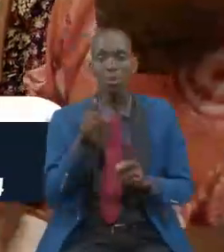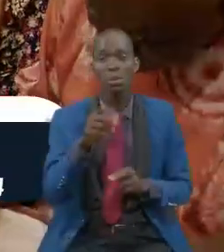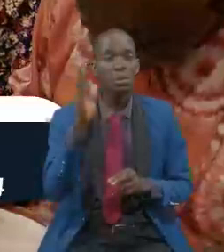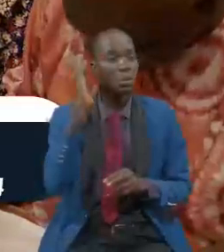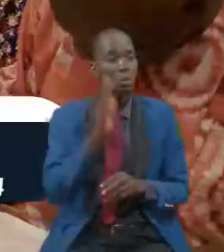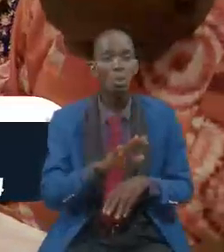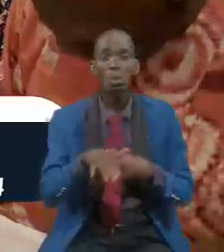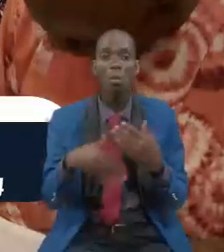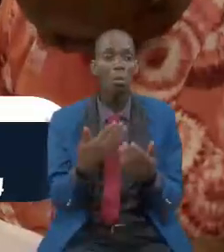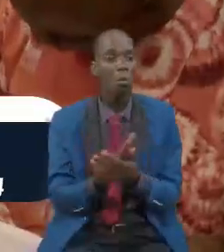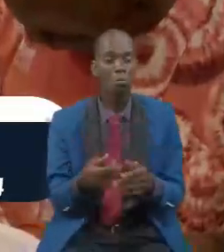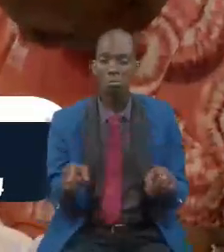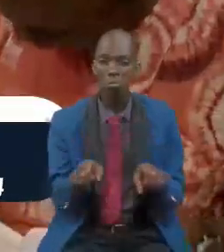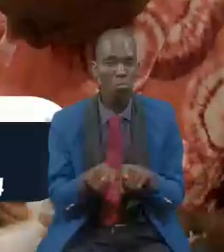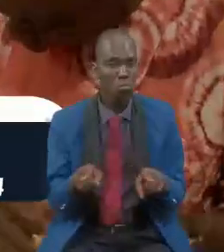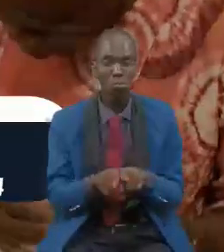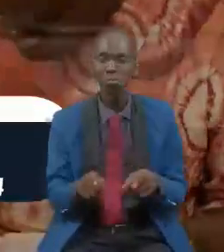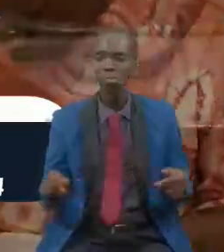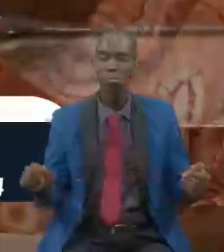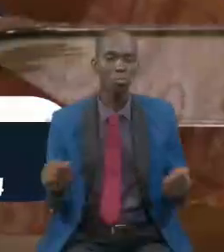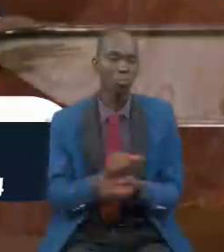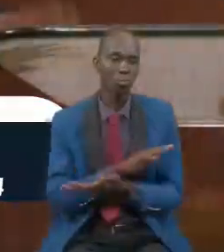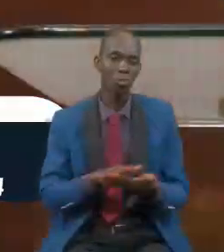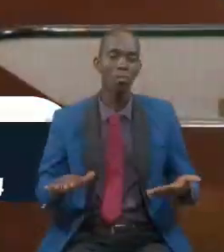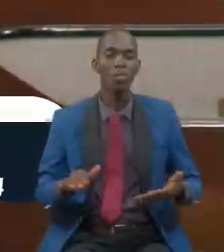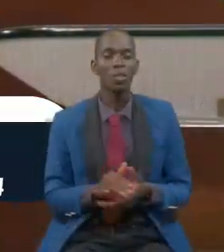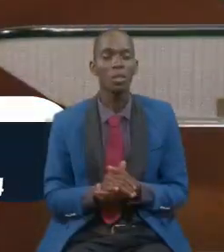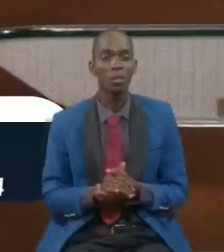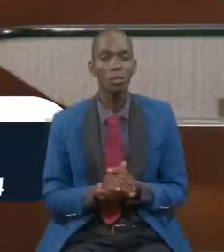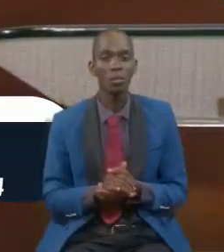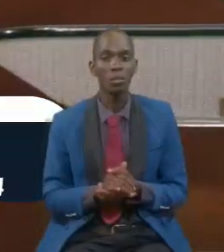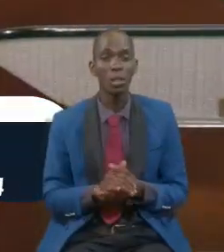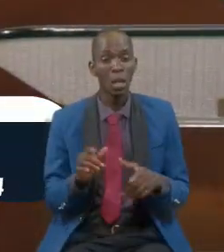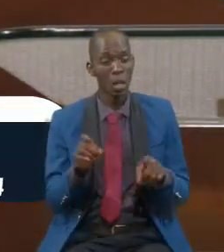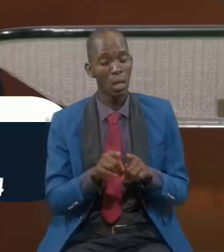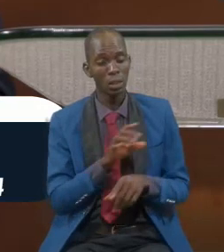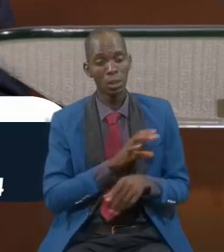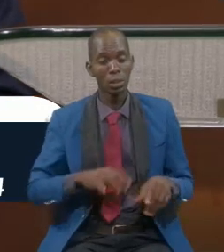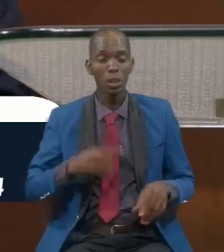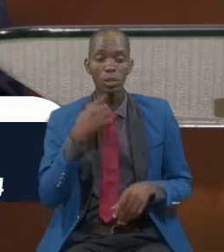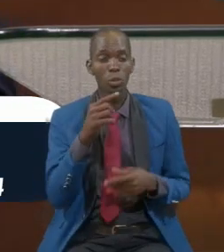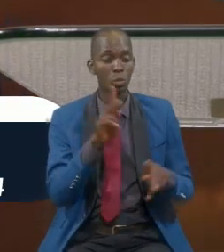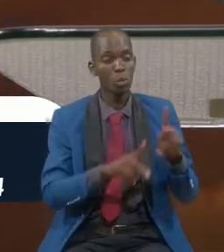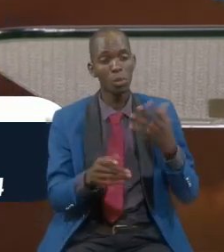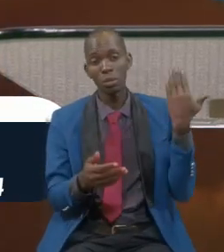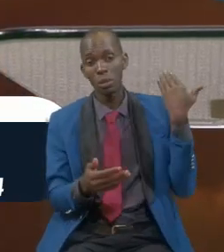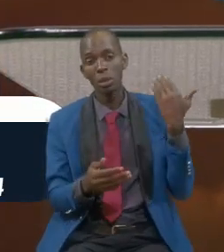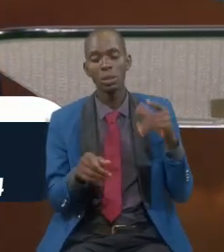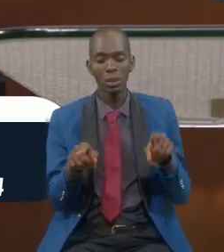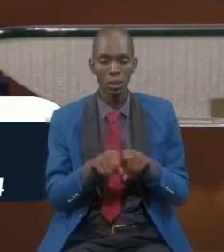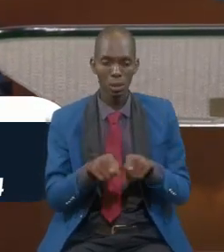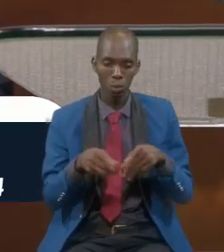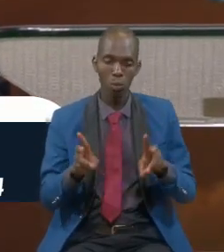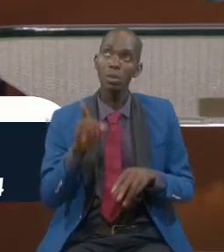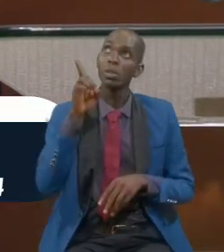shall all likewise perish as I spoke to them at that time is speaking to